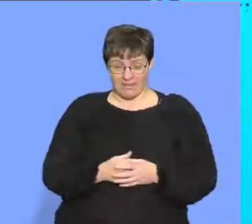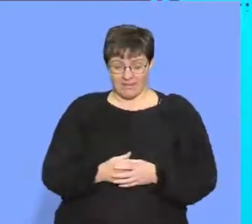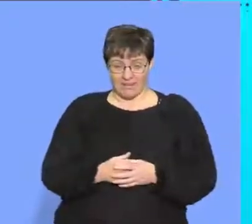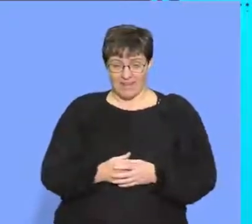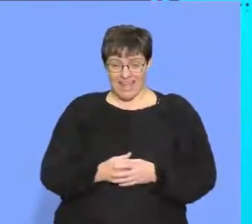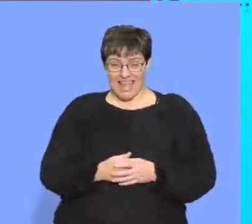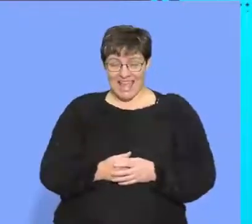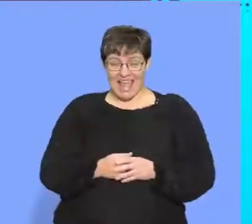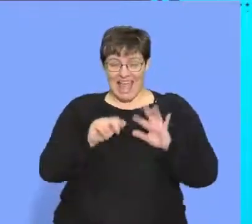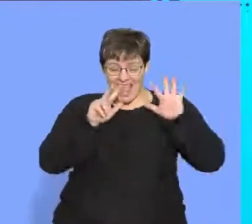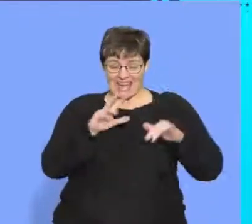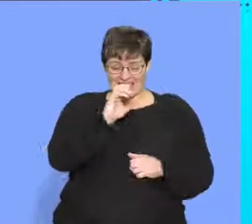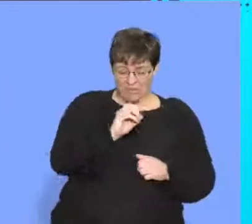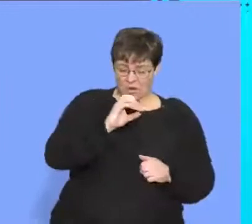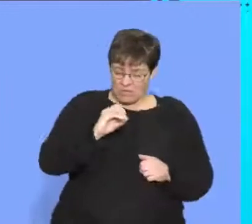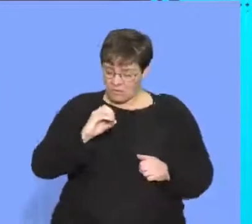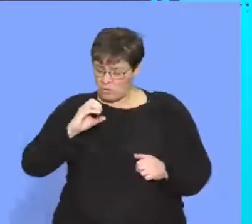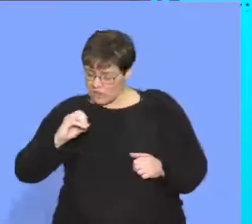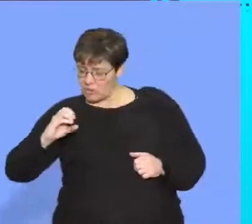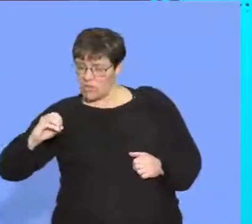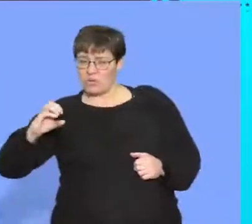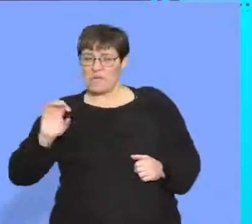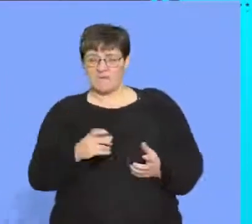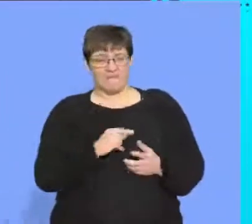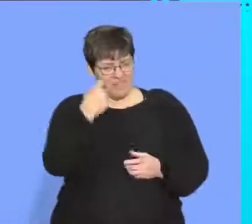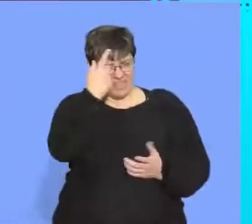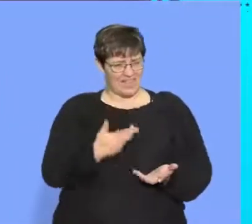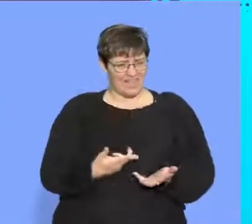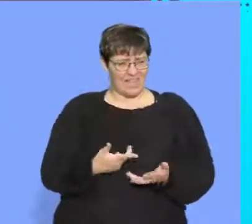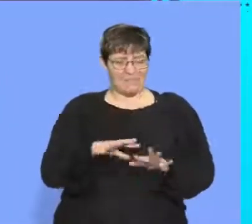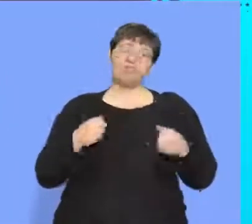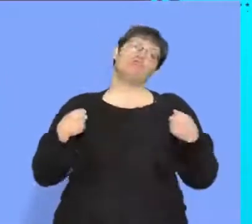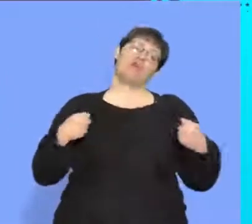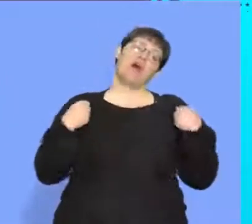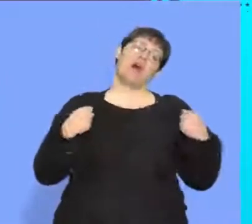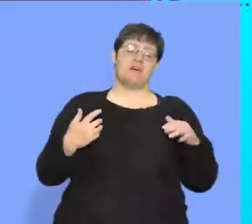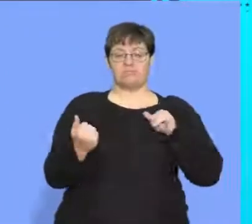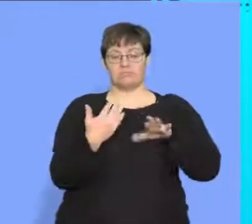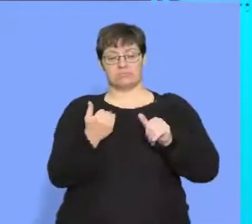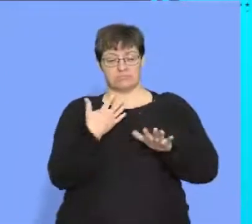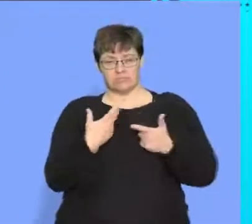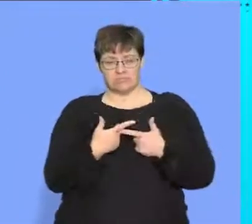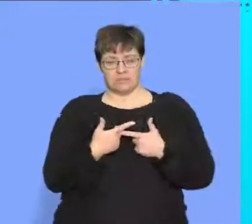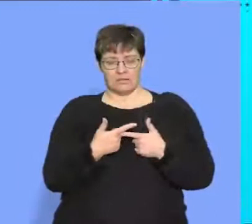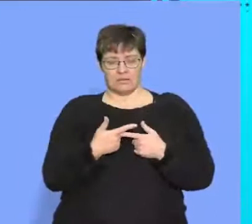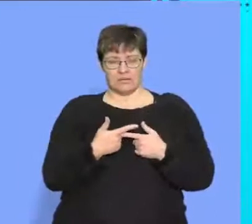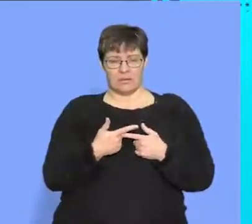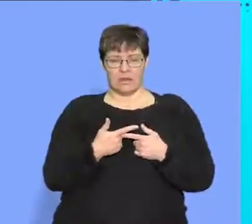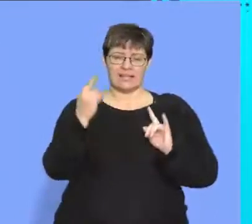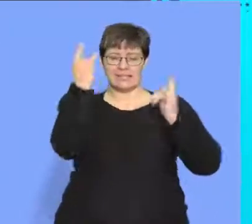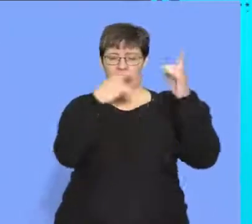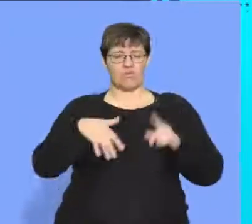right? It's got 8 zeros after that 3. I mean, think about it. When you're driving on the road in